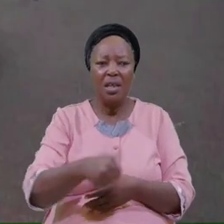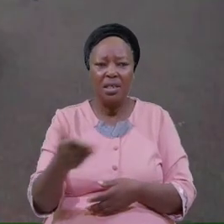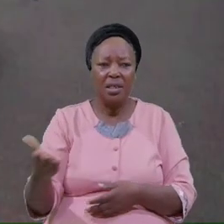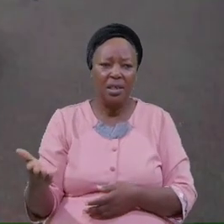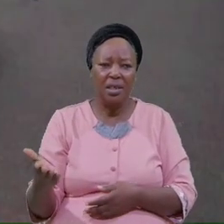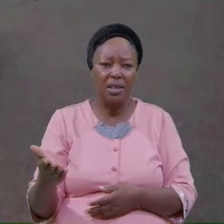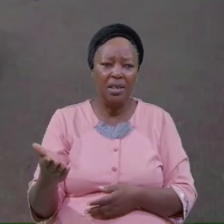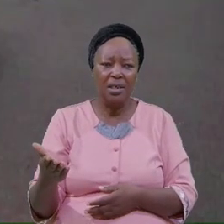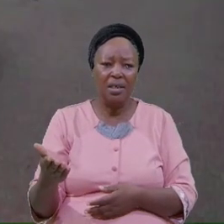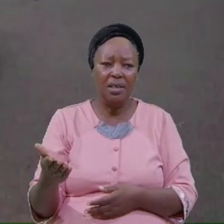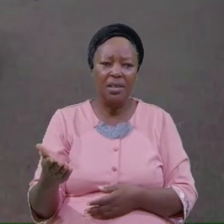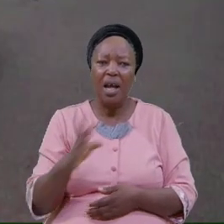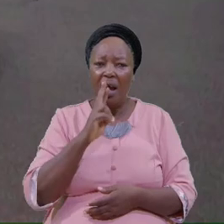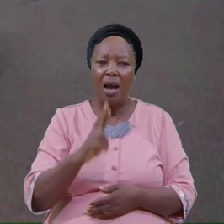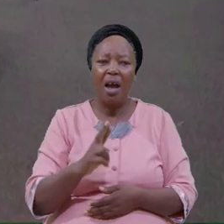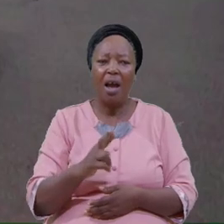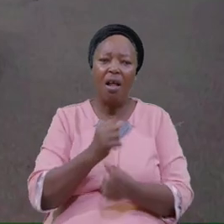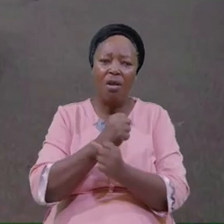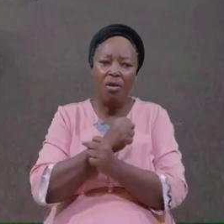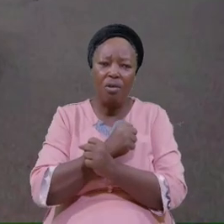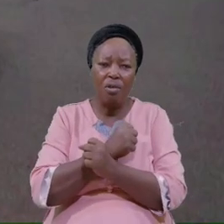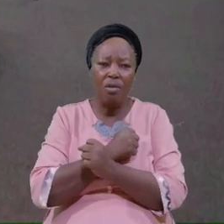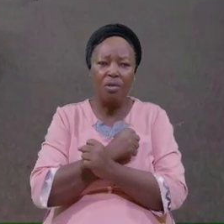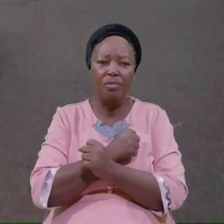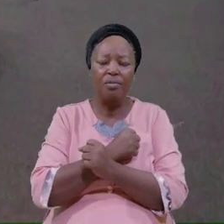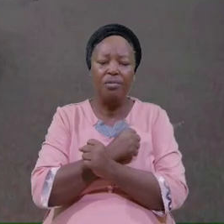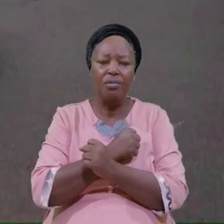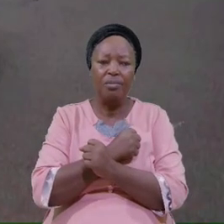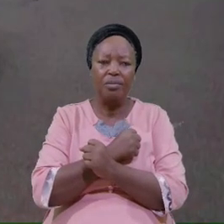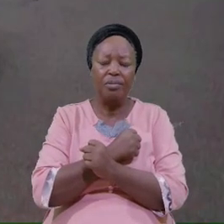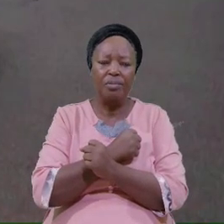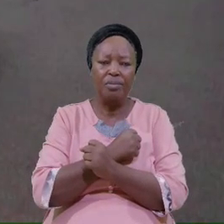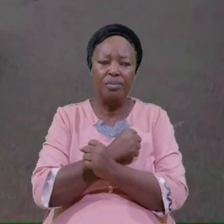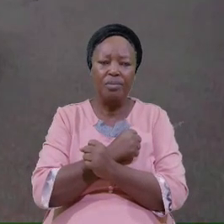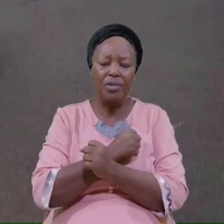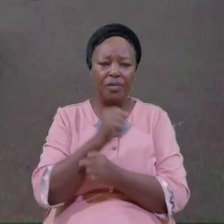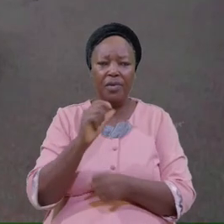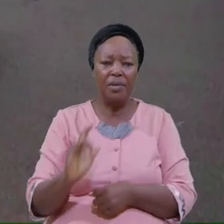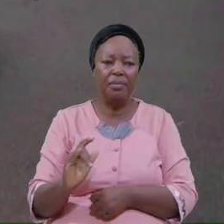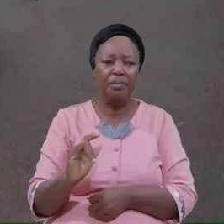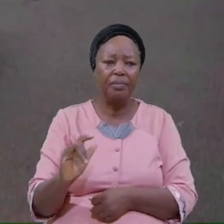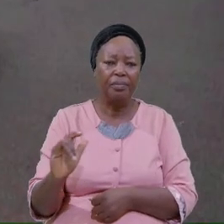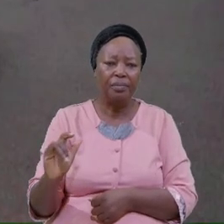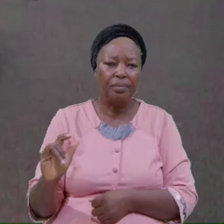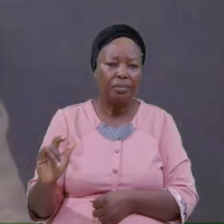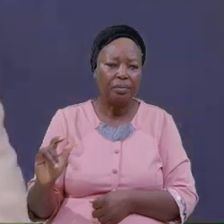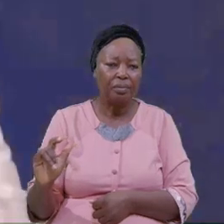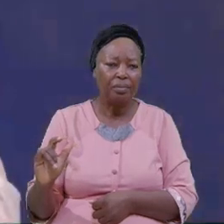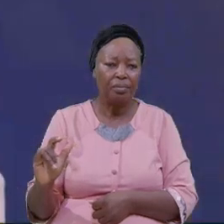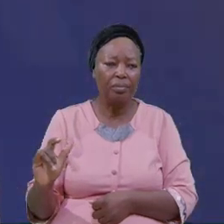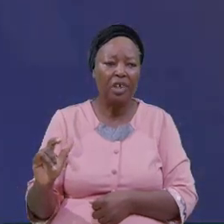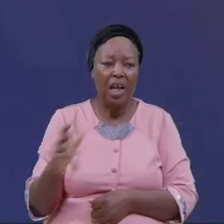things are of a lovely. Tout ce qui est aimable. And